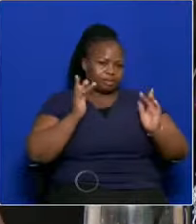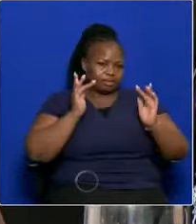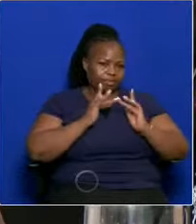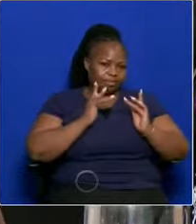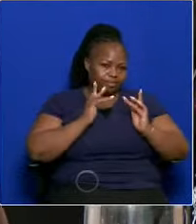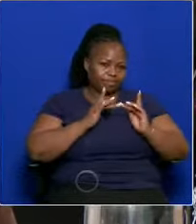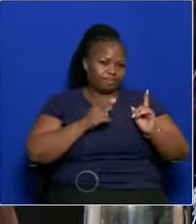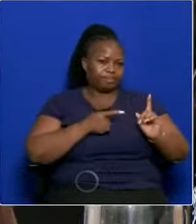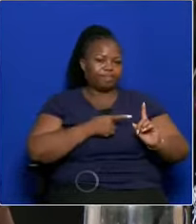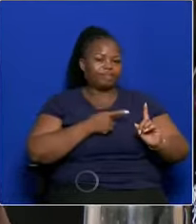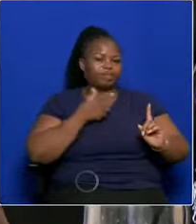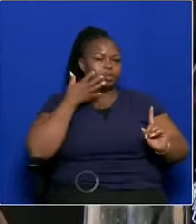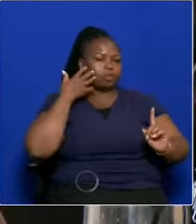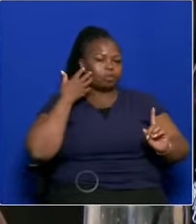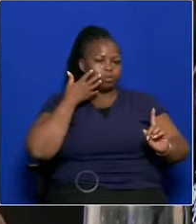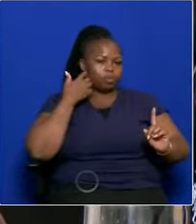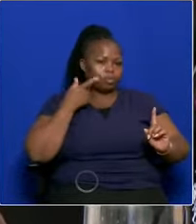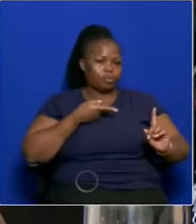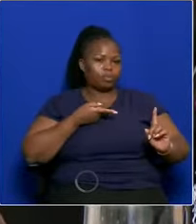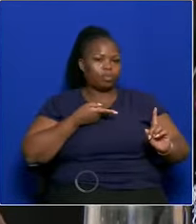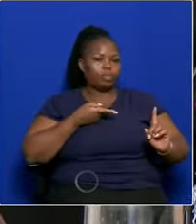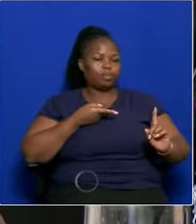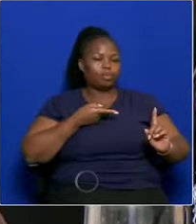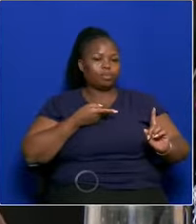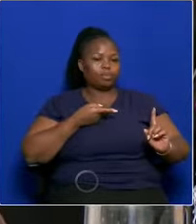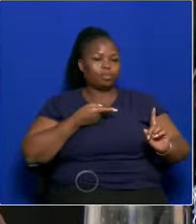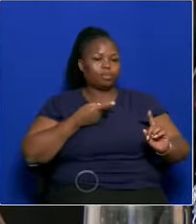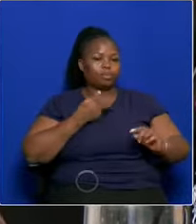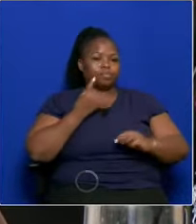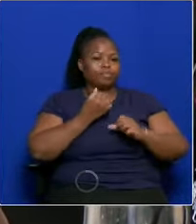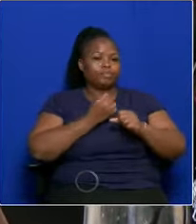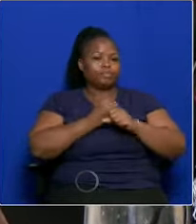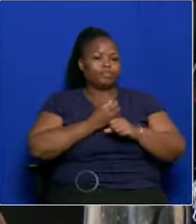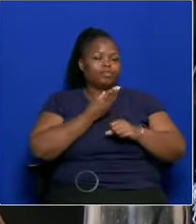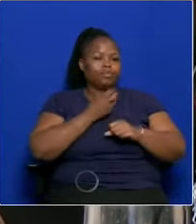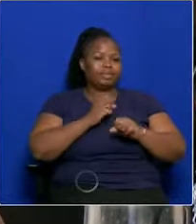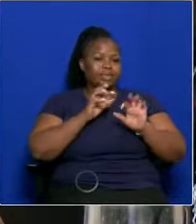Matlala in 2019.